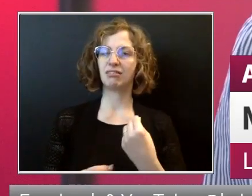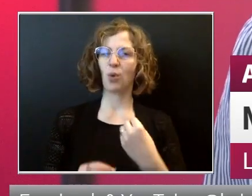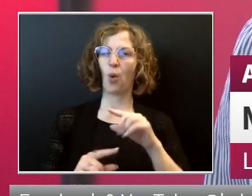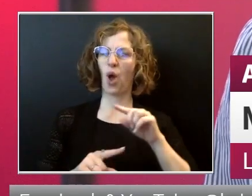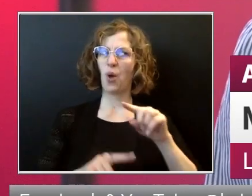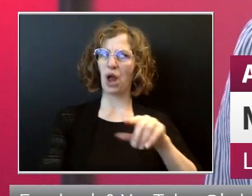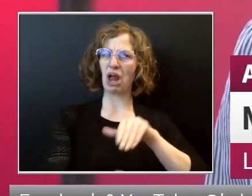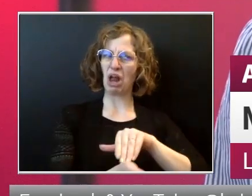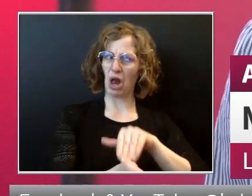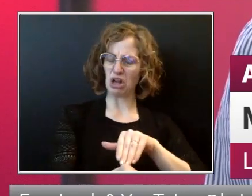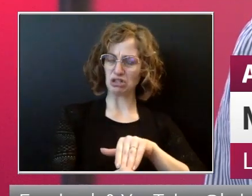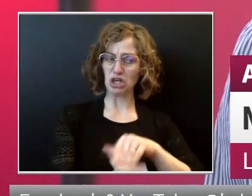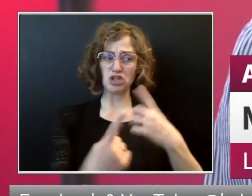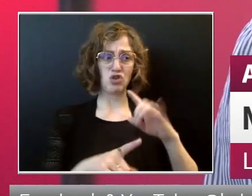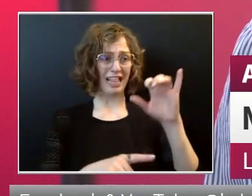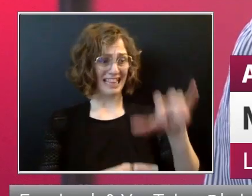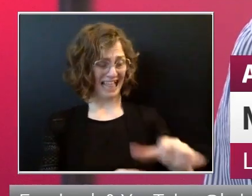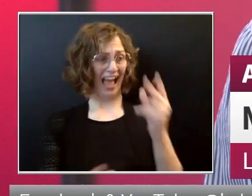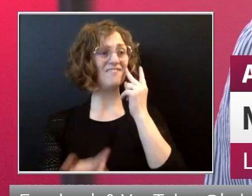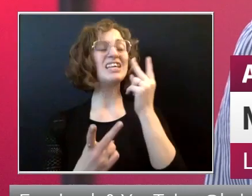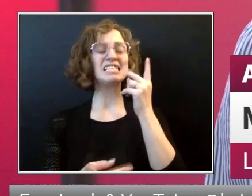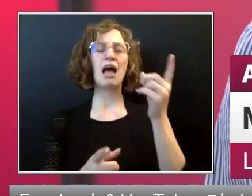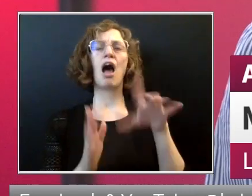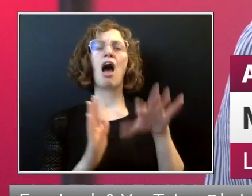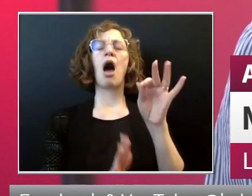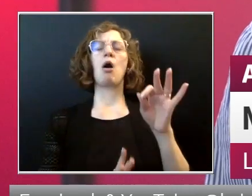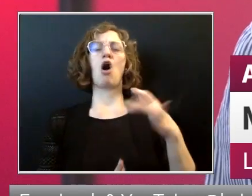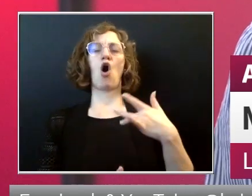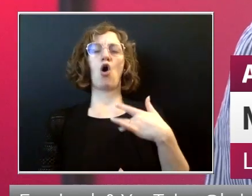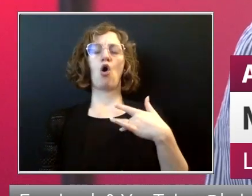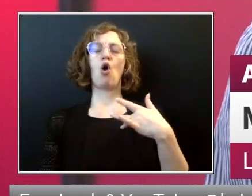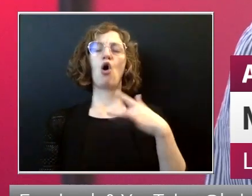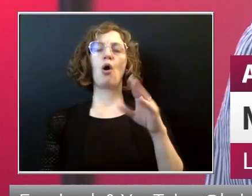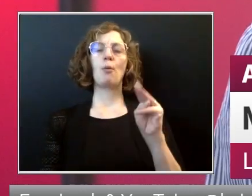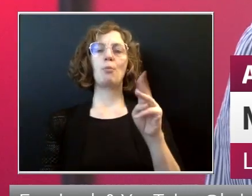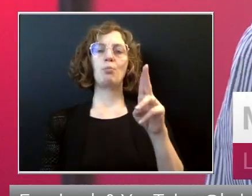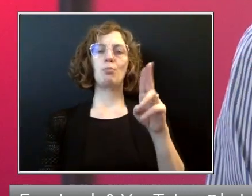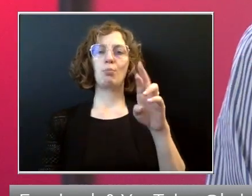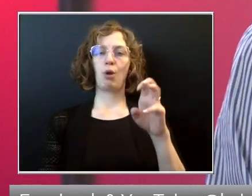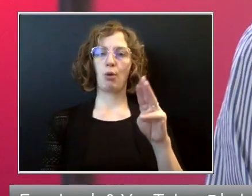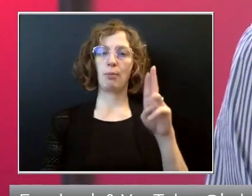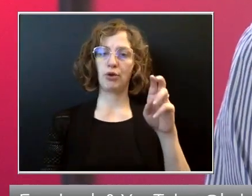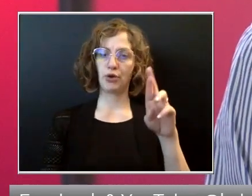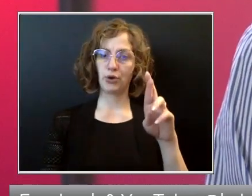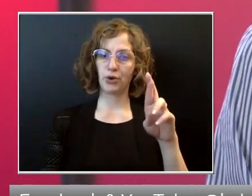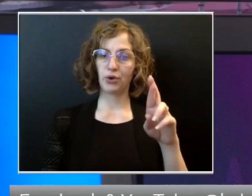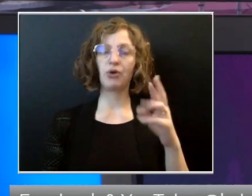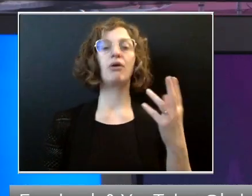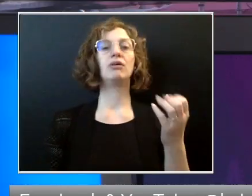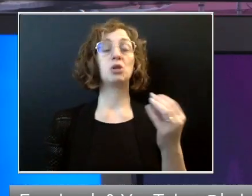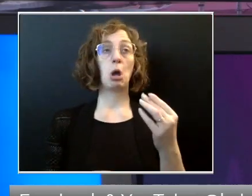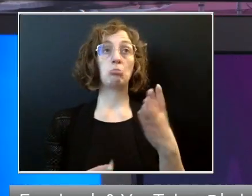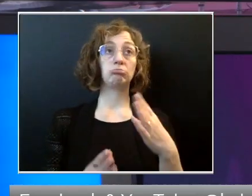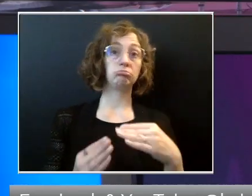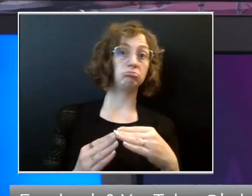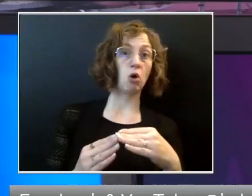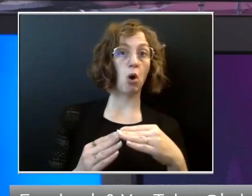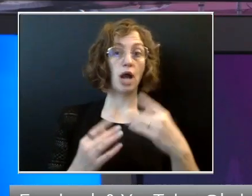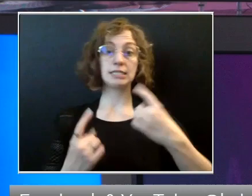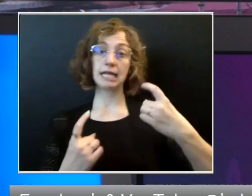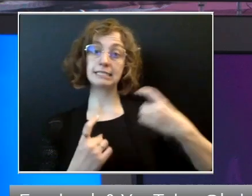murmur, which led to further testing that revealed I had hypertrophic cardiomyopathy. What were you thinking when you heard